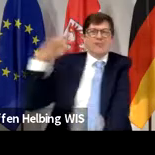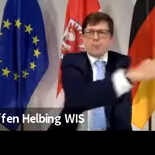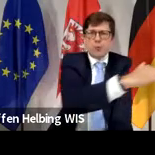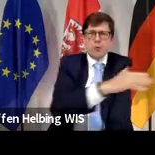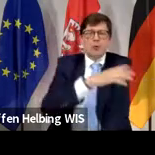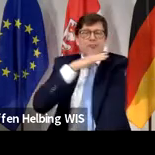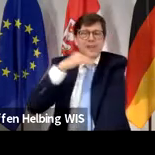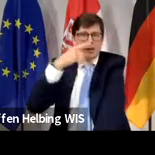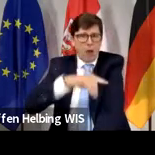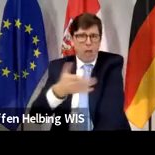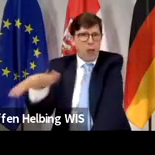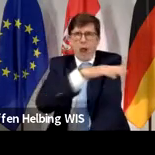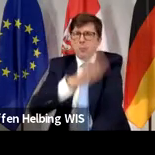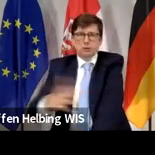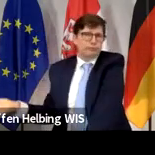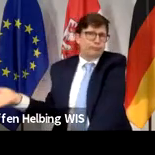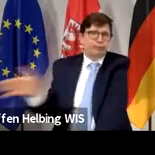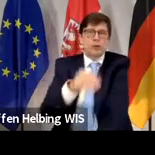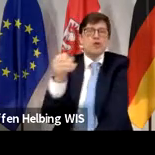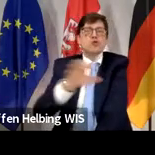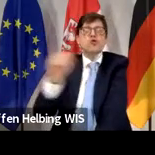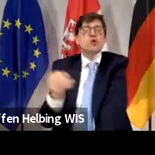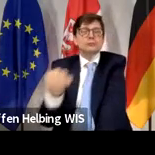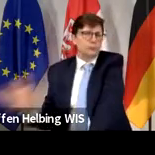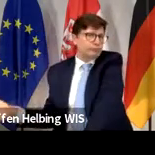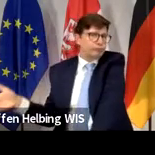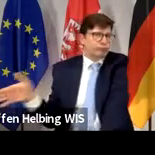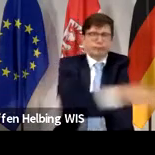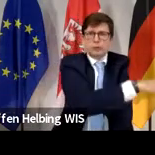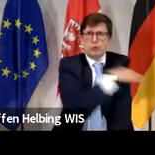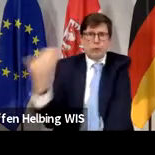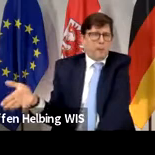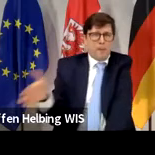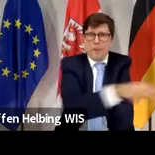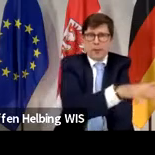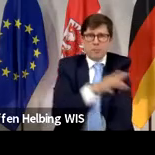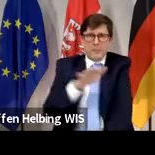flooding was. Maybe it wouldn't happen if we had like any